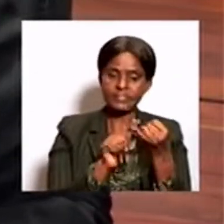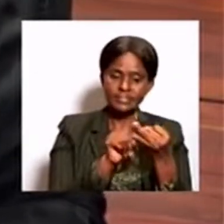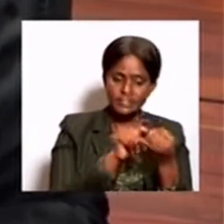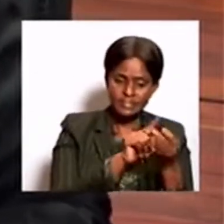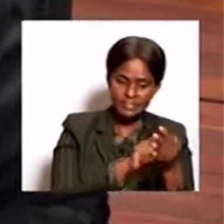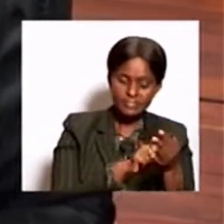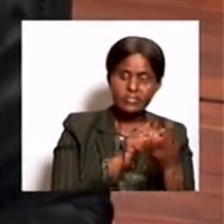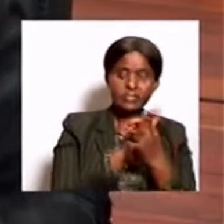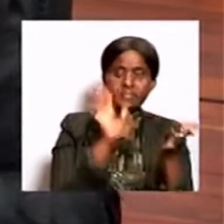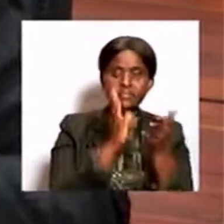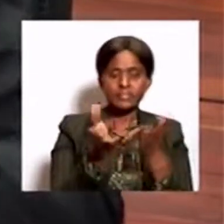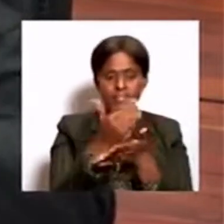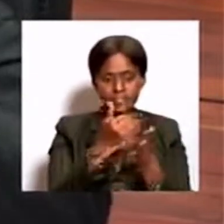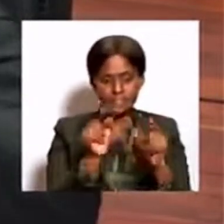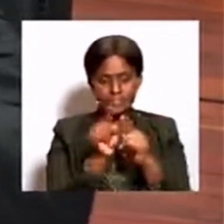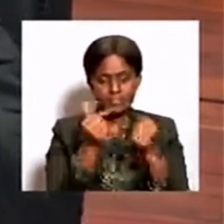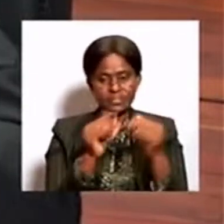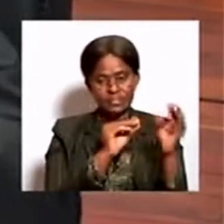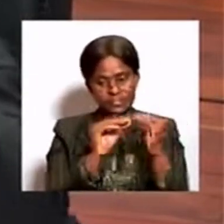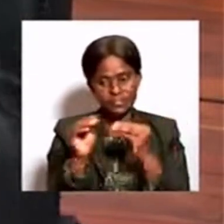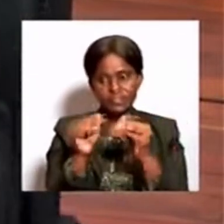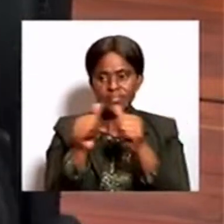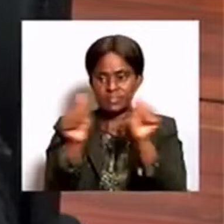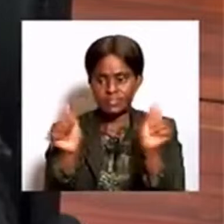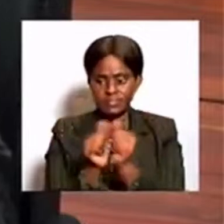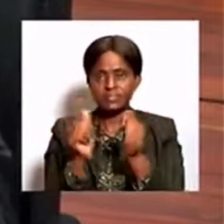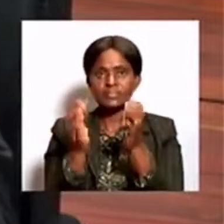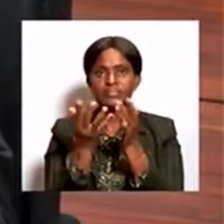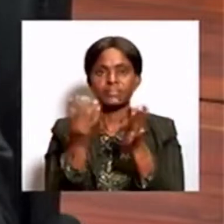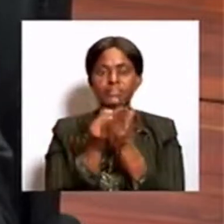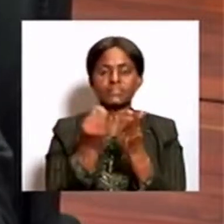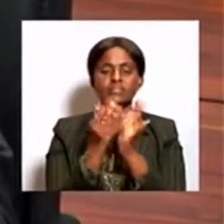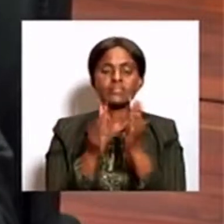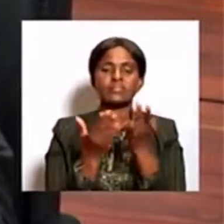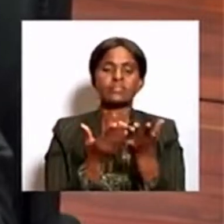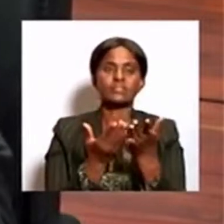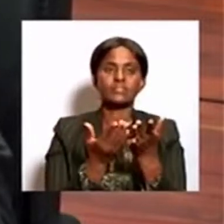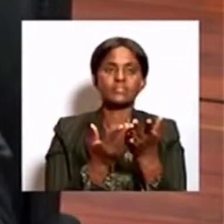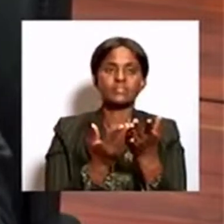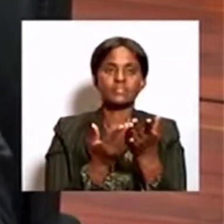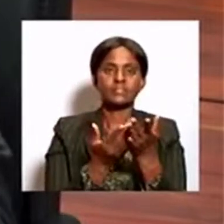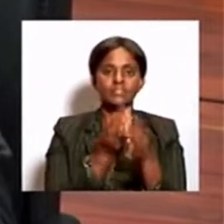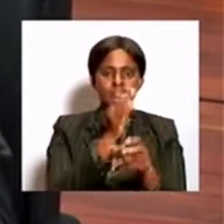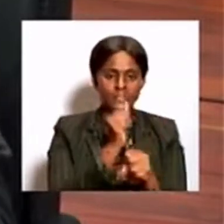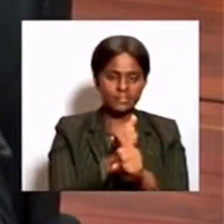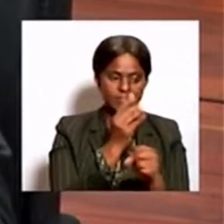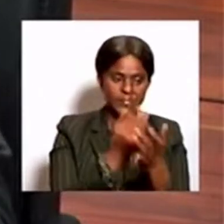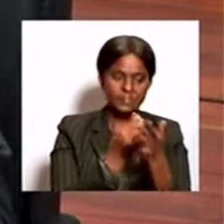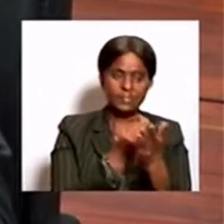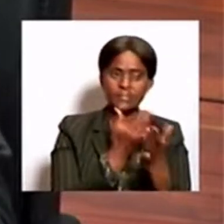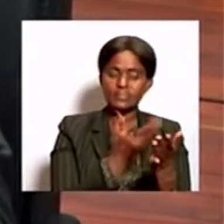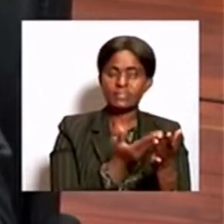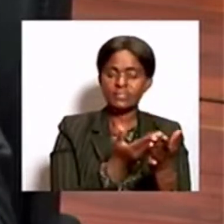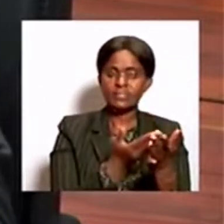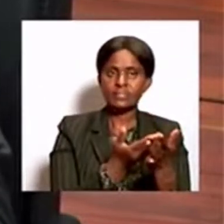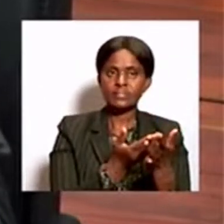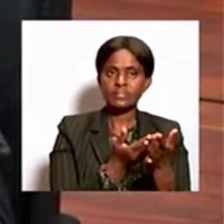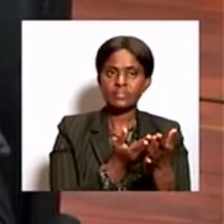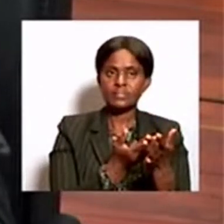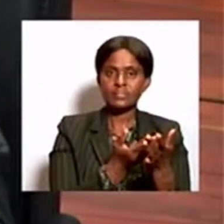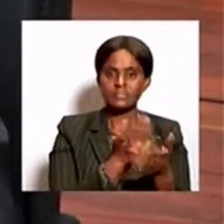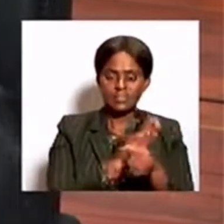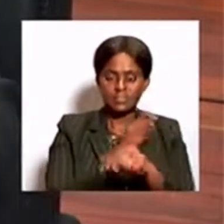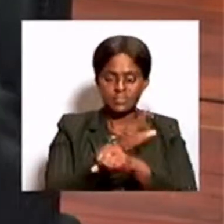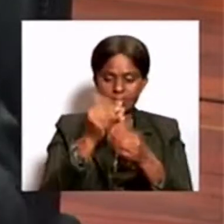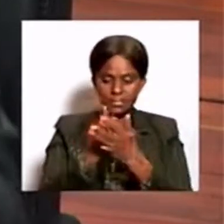much collected. You go now to the general cashier who receives the money. And when the external